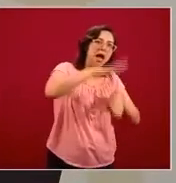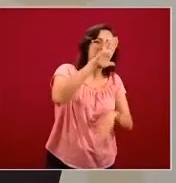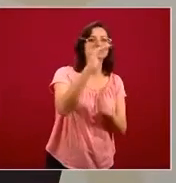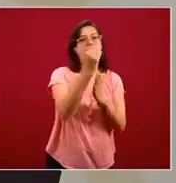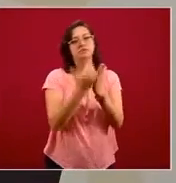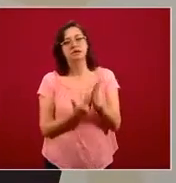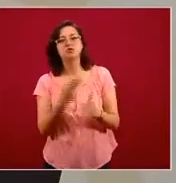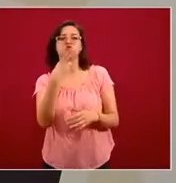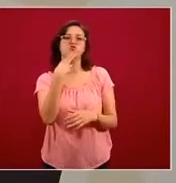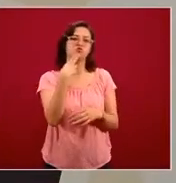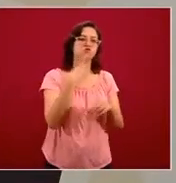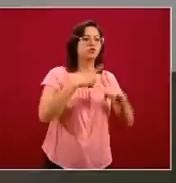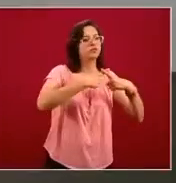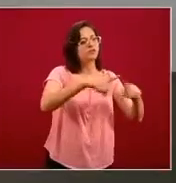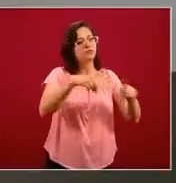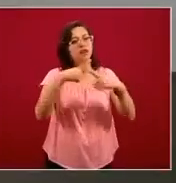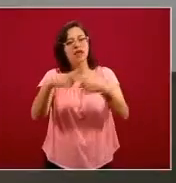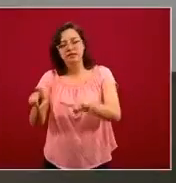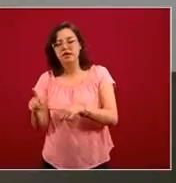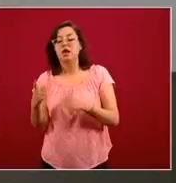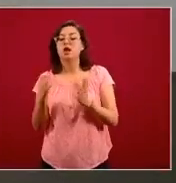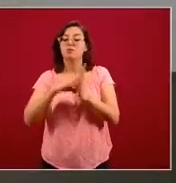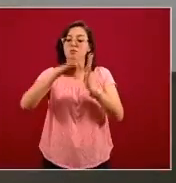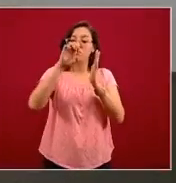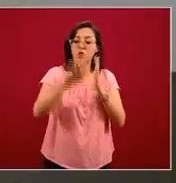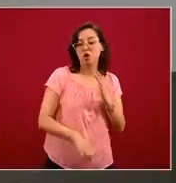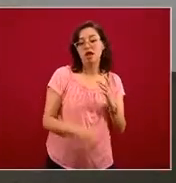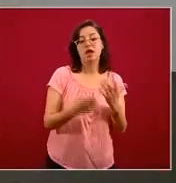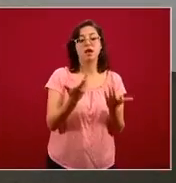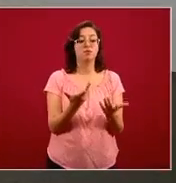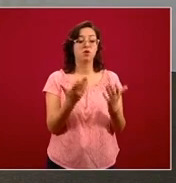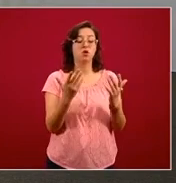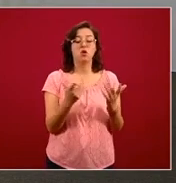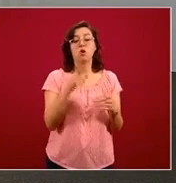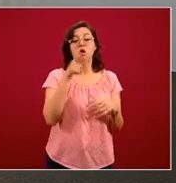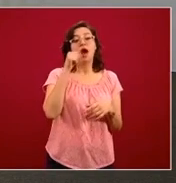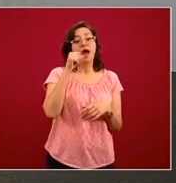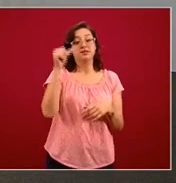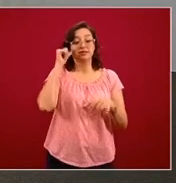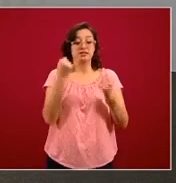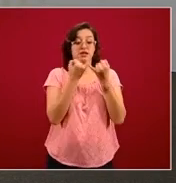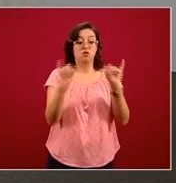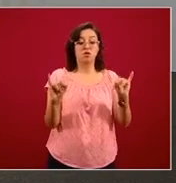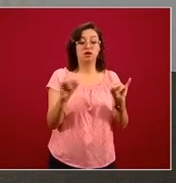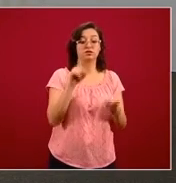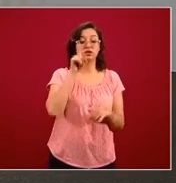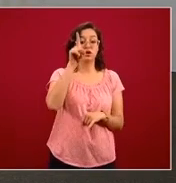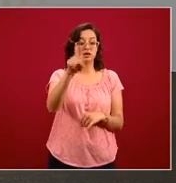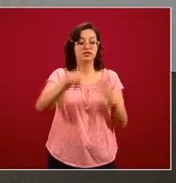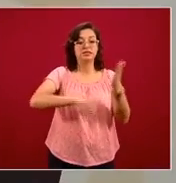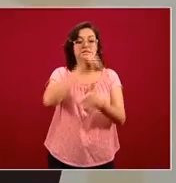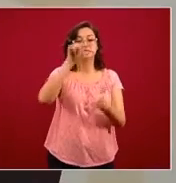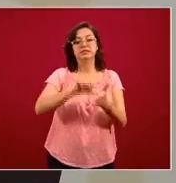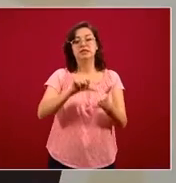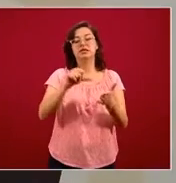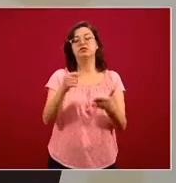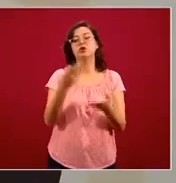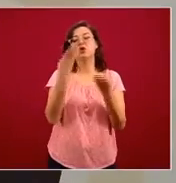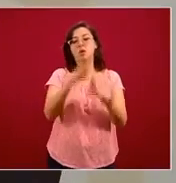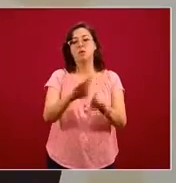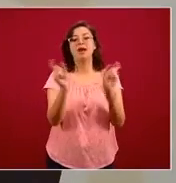different capacities, and they have different numbers of beds. For example, the temporary unit COVID-19